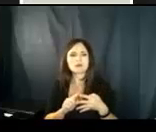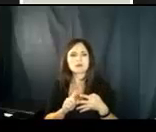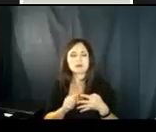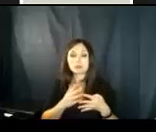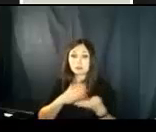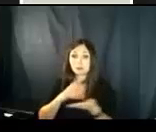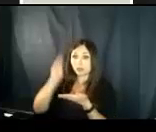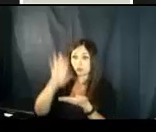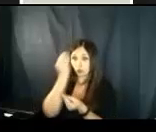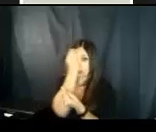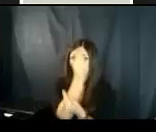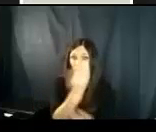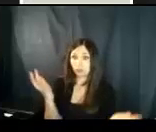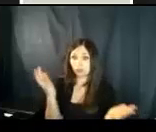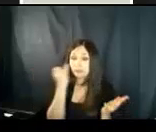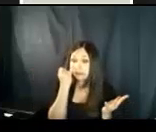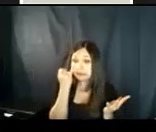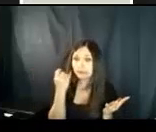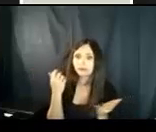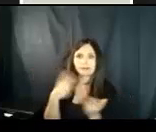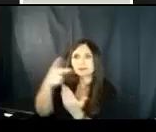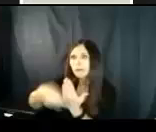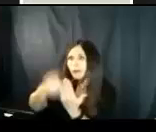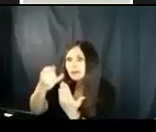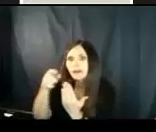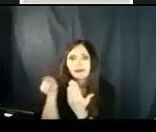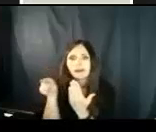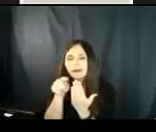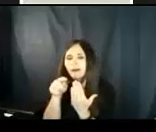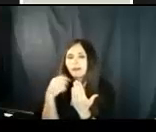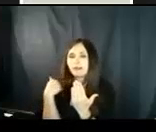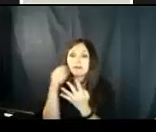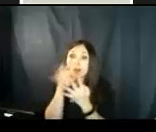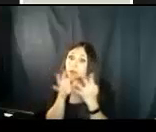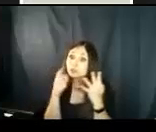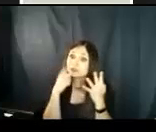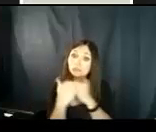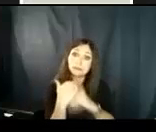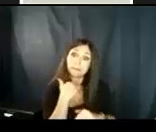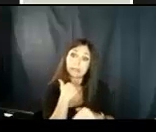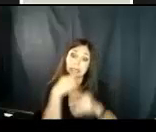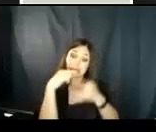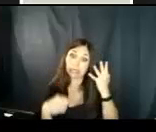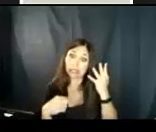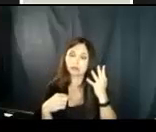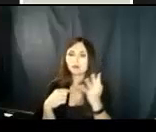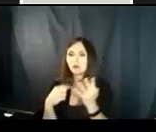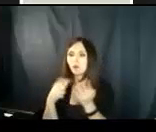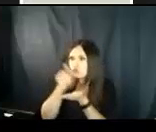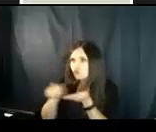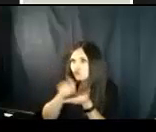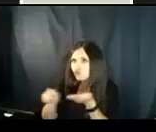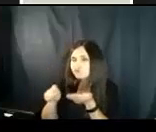students, if they have a project, that they have options for submitting these, whether it's a written, whether